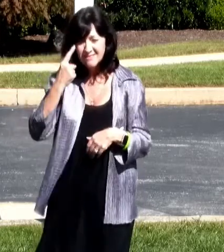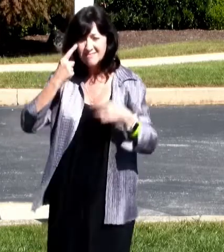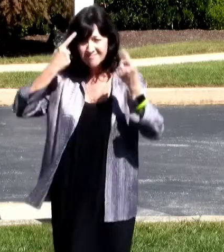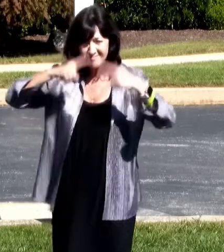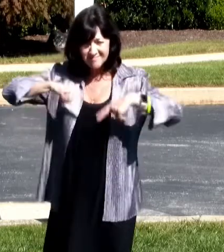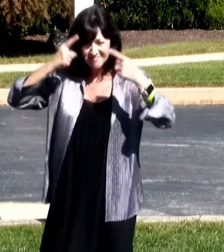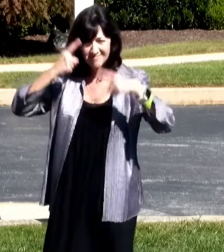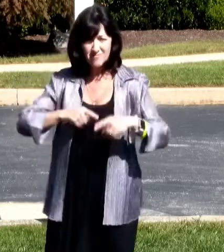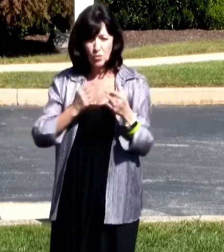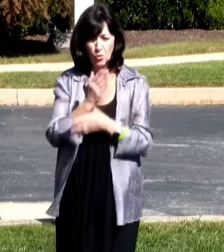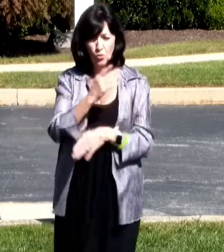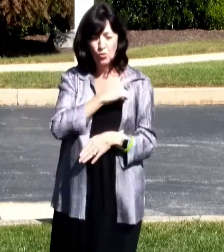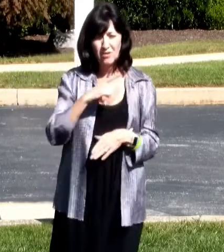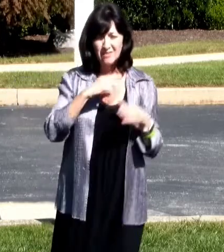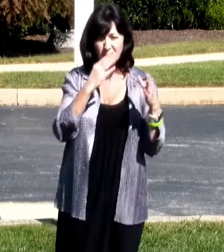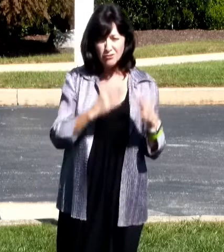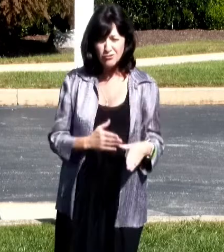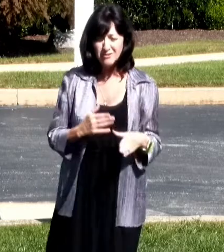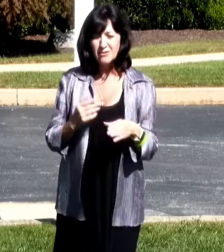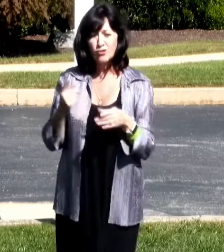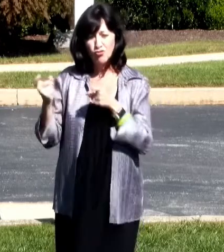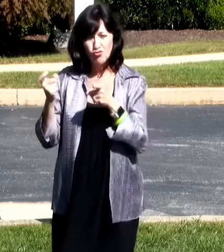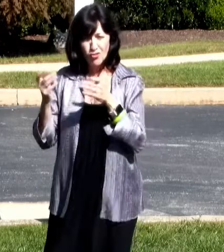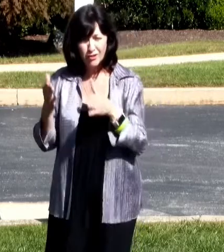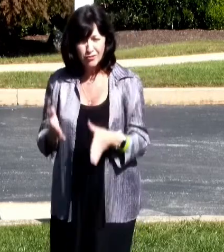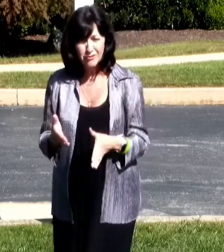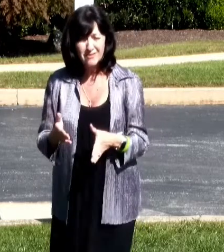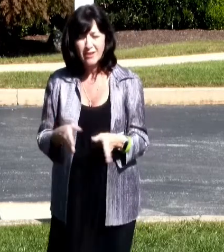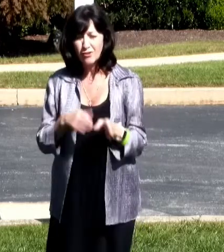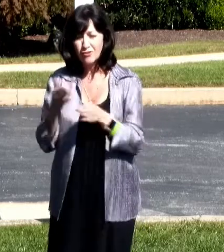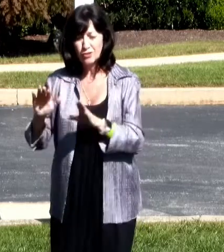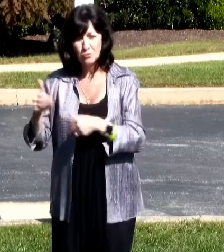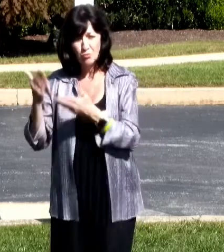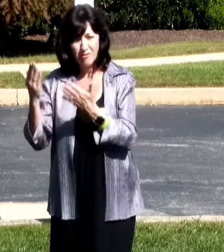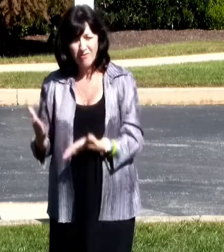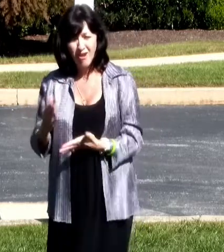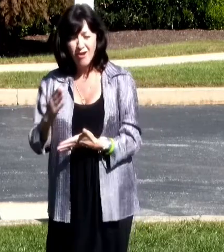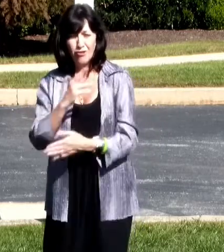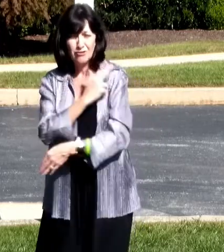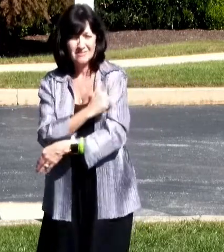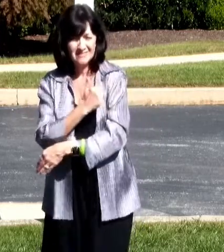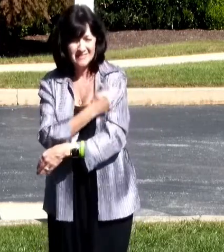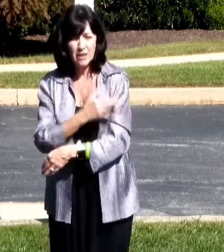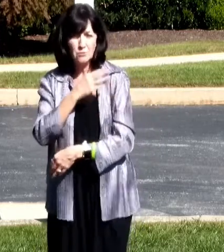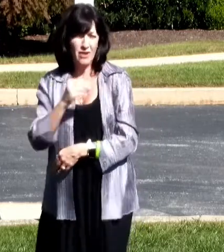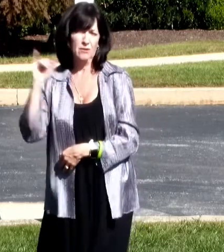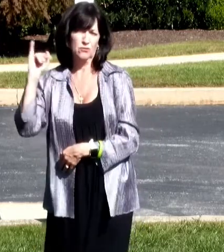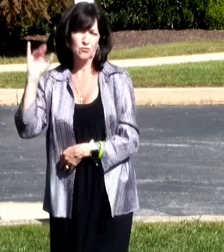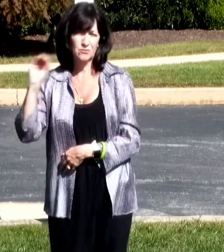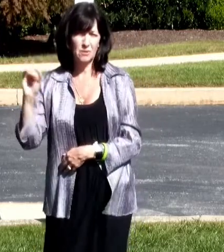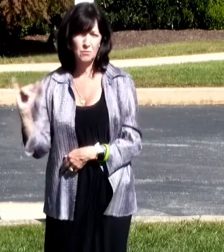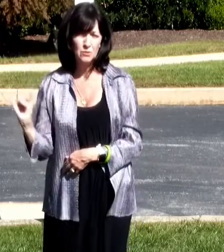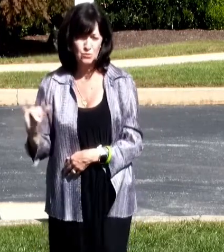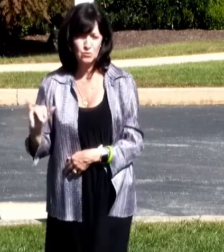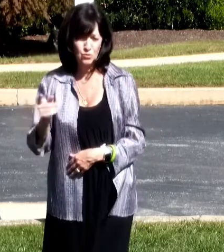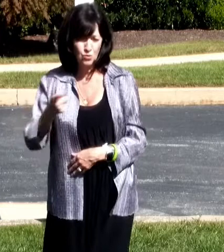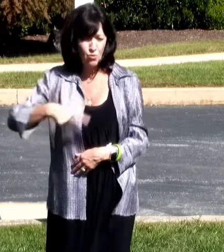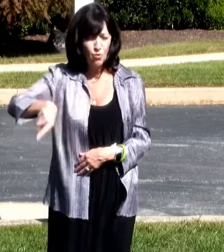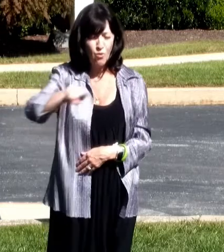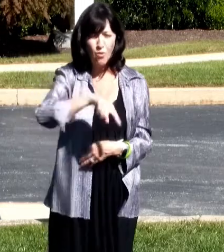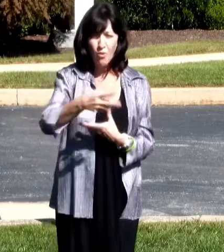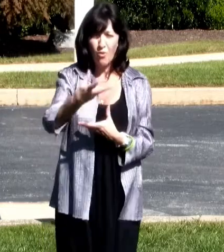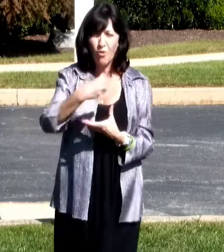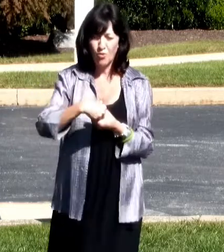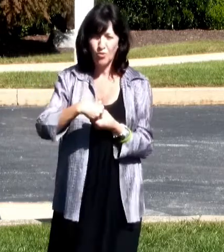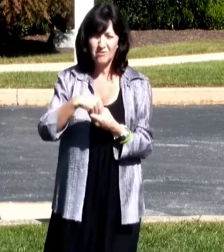legislators, regulators, providers, hospitals, and insurers. As it so often does, progress requires